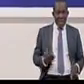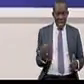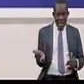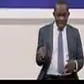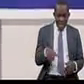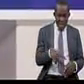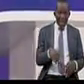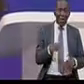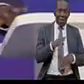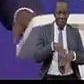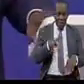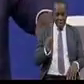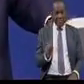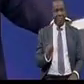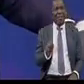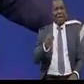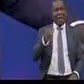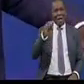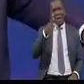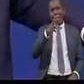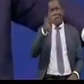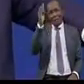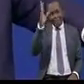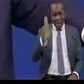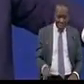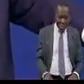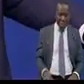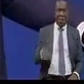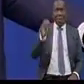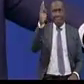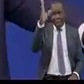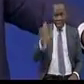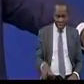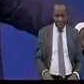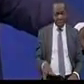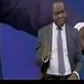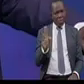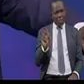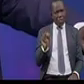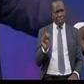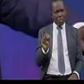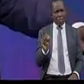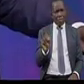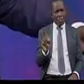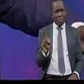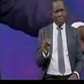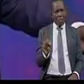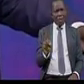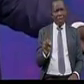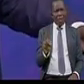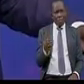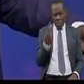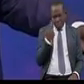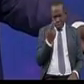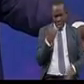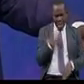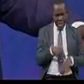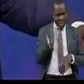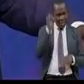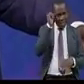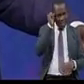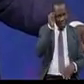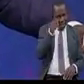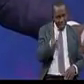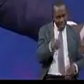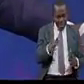reverend. And they're still saying, pastor, pastor. Look at what he has done. He's trodden under